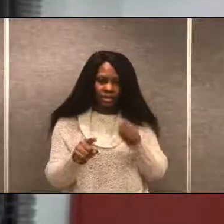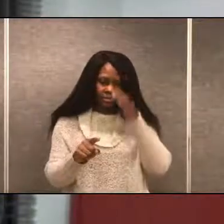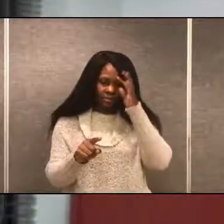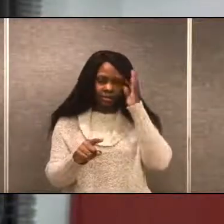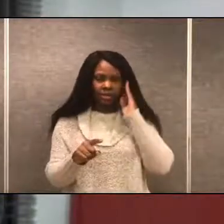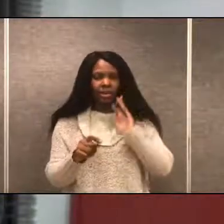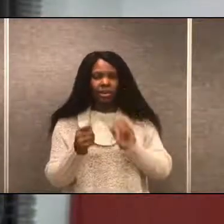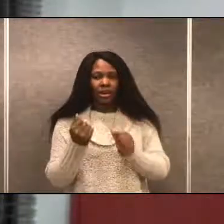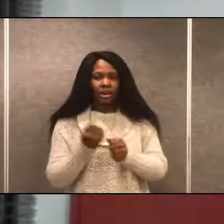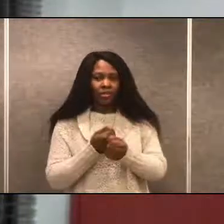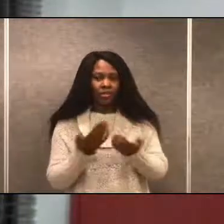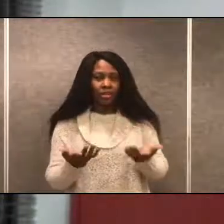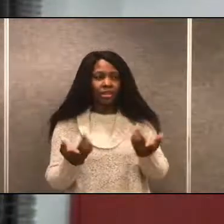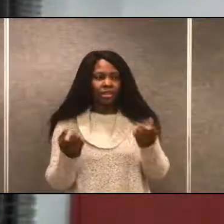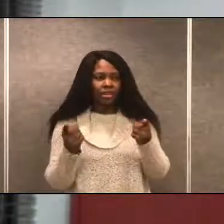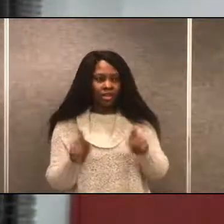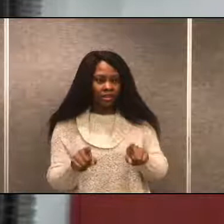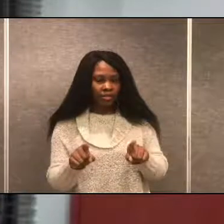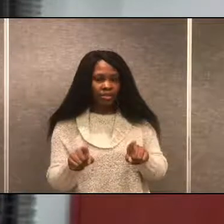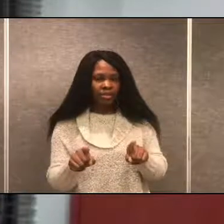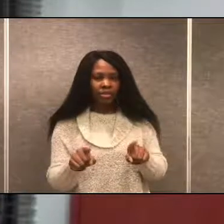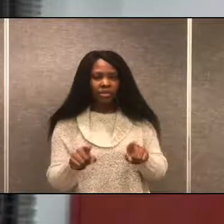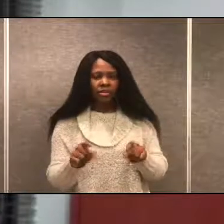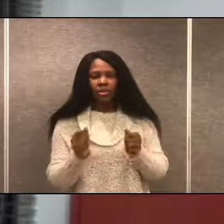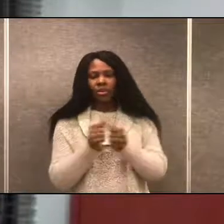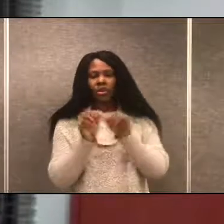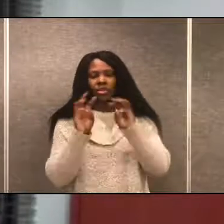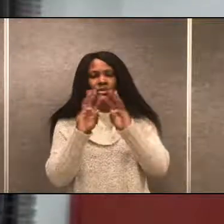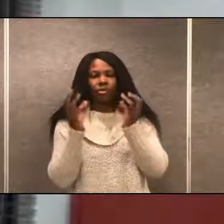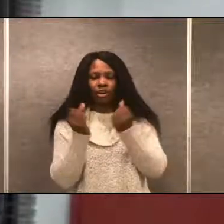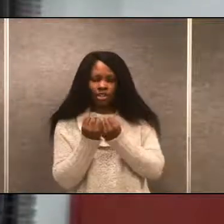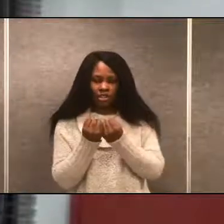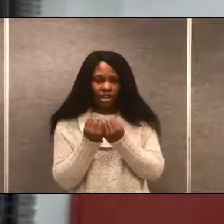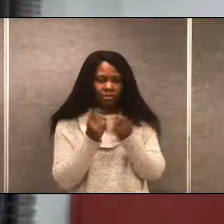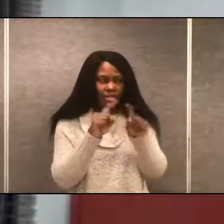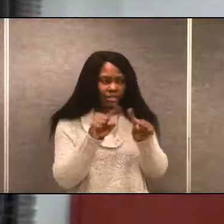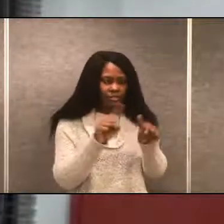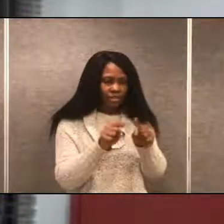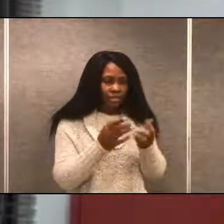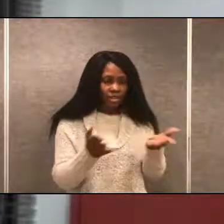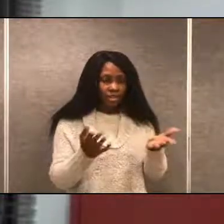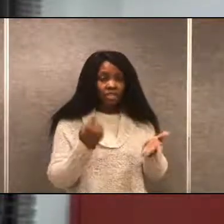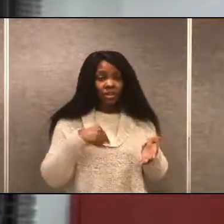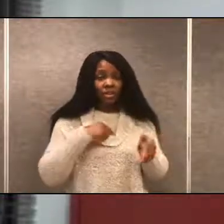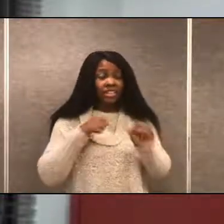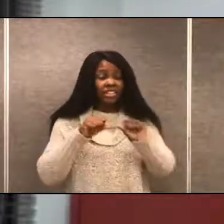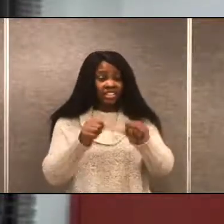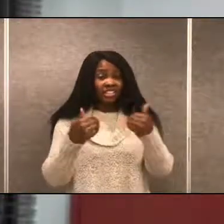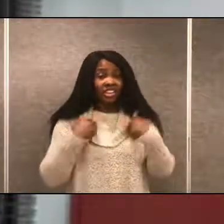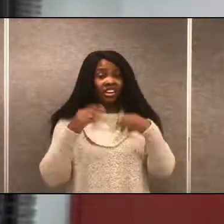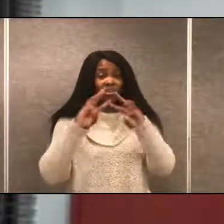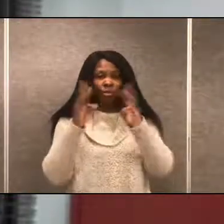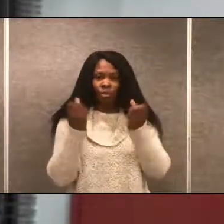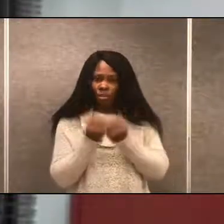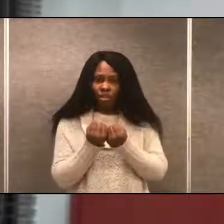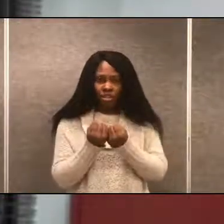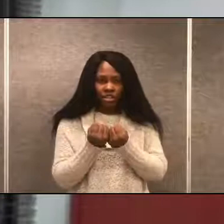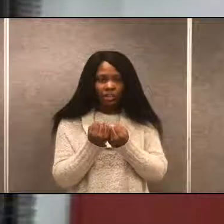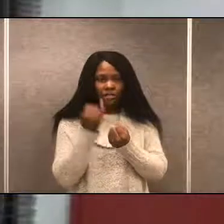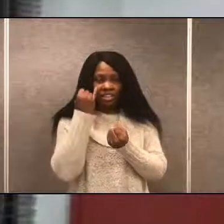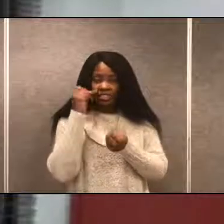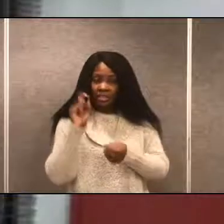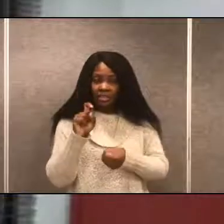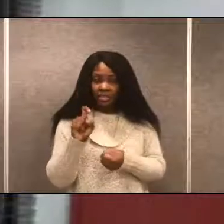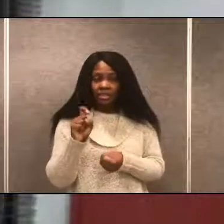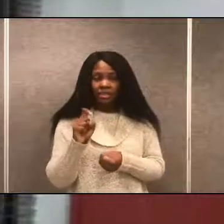on the curriculum level as far as the workshop. And we will continue to give workshops as long as we need to give workshops to